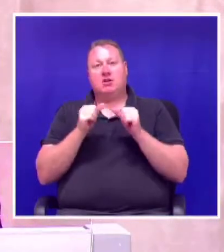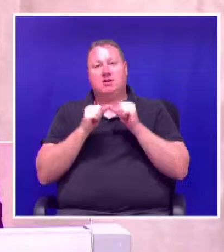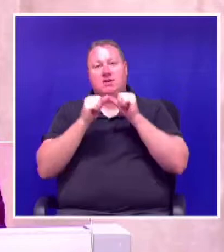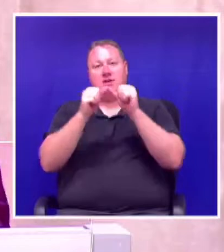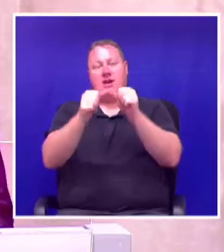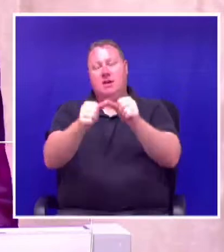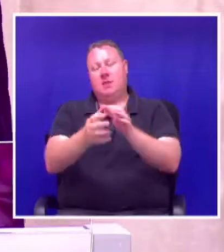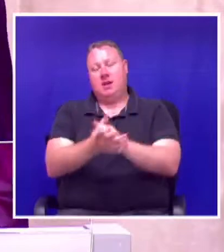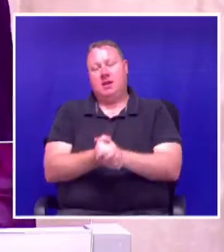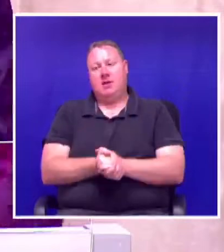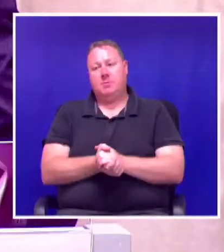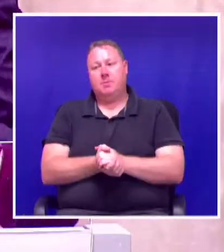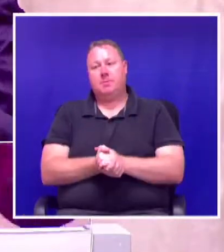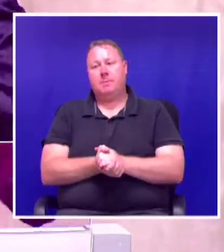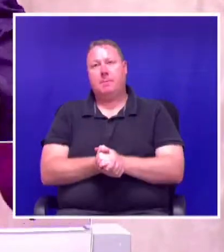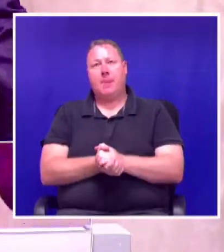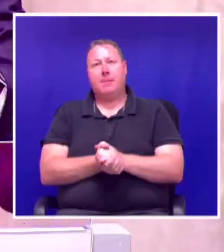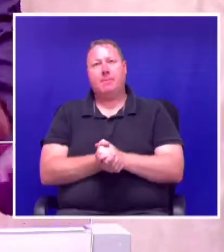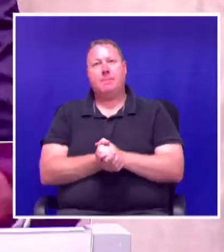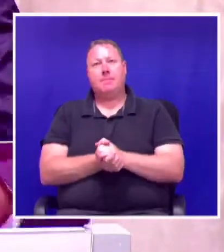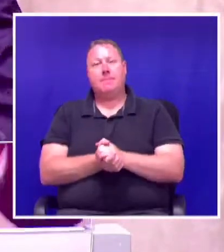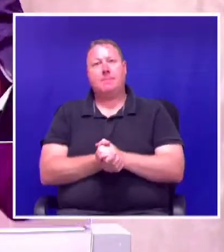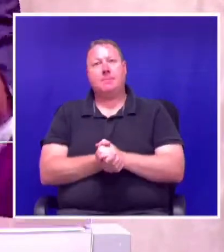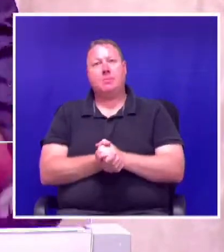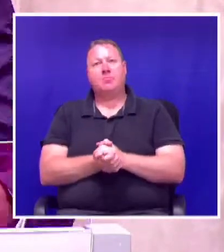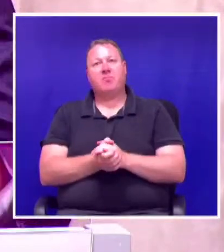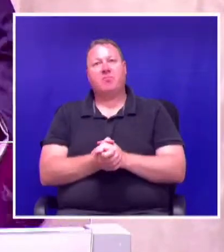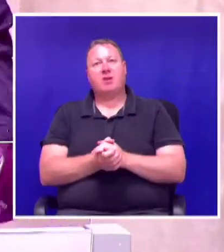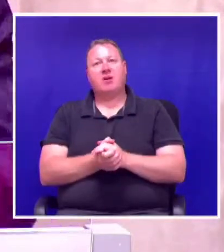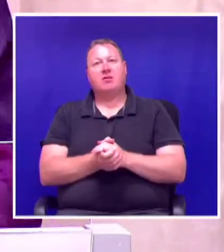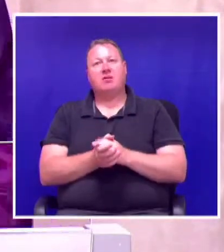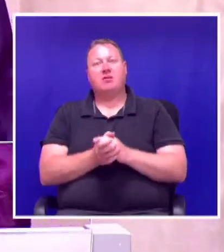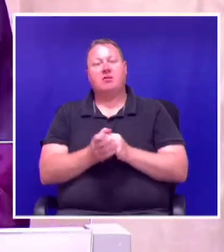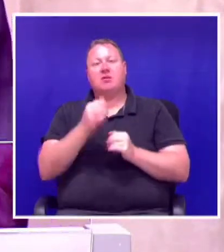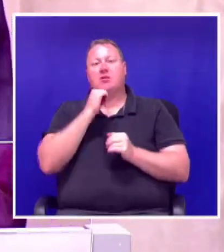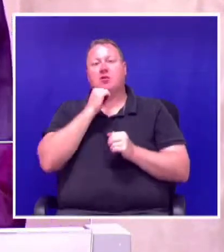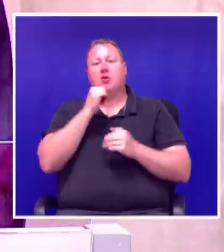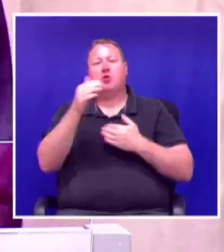sustainable, so that it's not a short-term